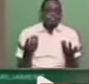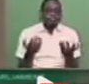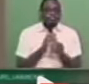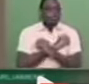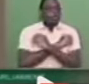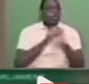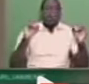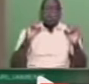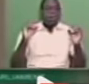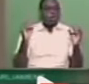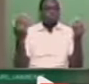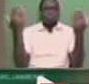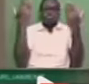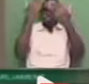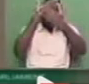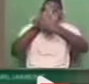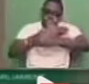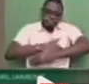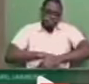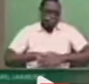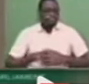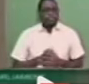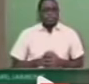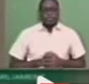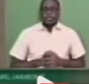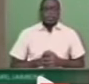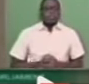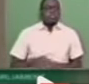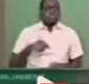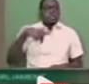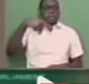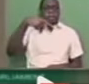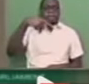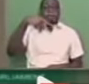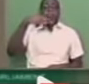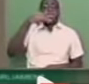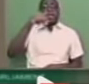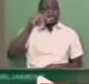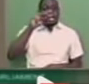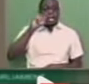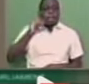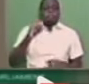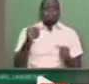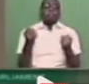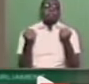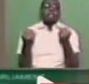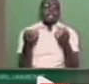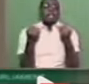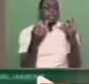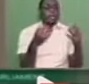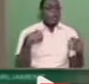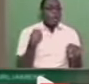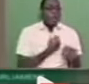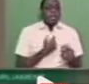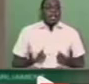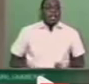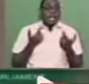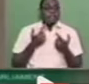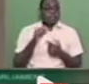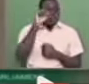this government. Many of us in the Southland and those from the north who come south, you would know where you were when you saw the